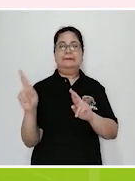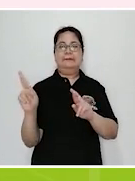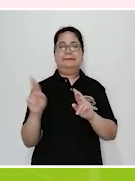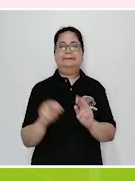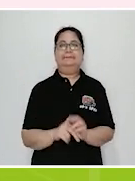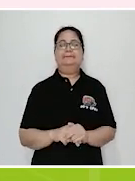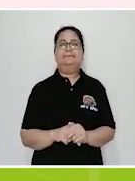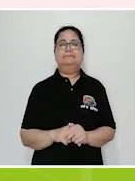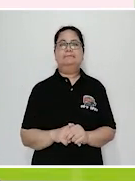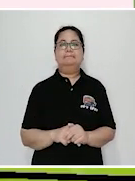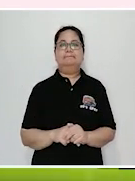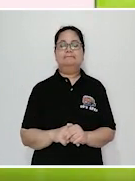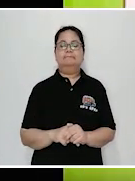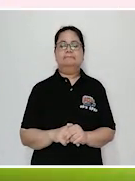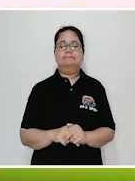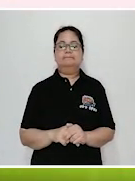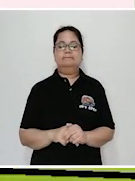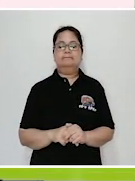Ready?